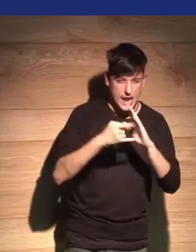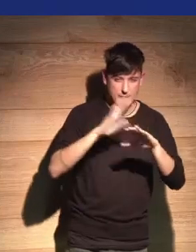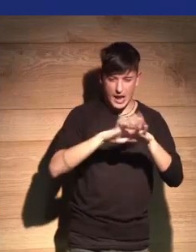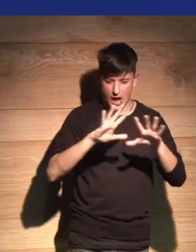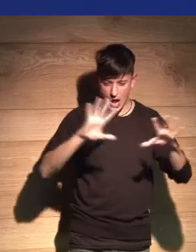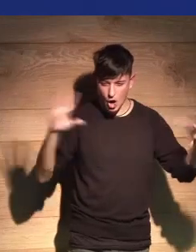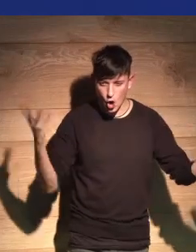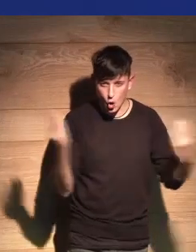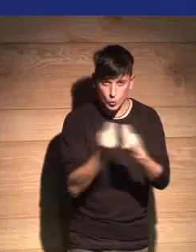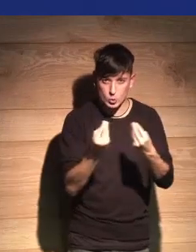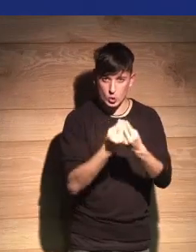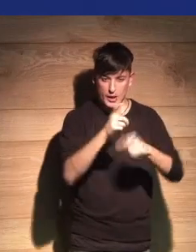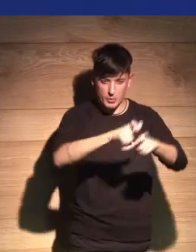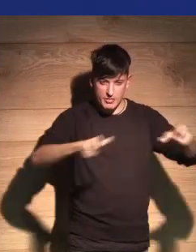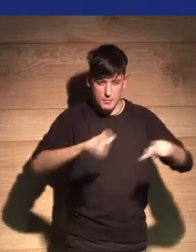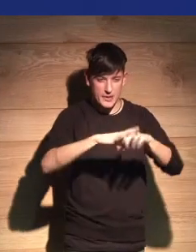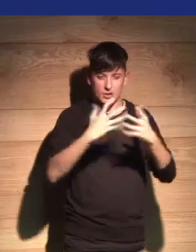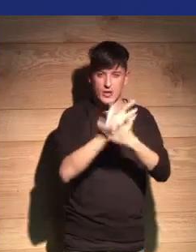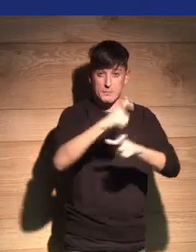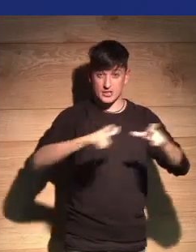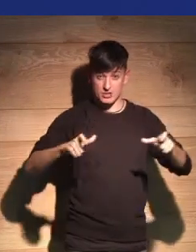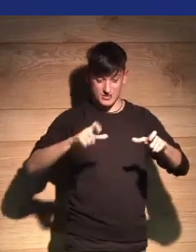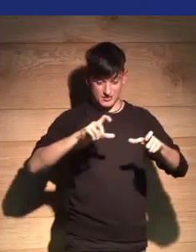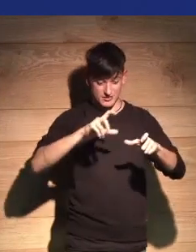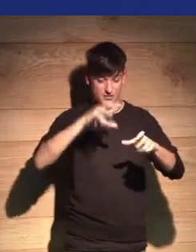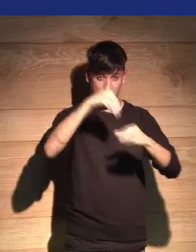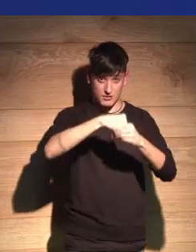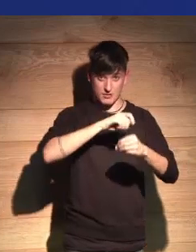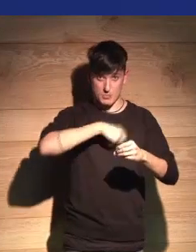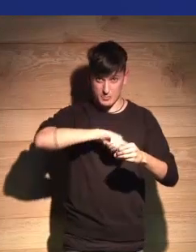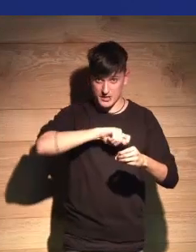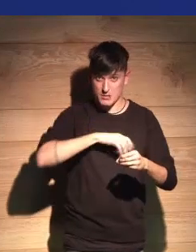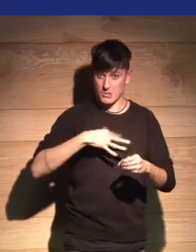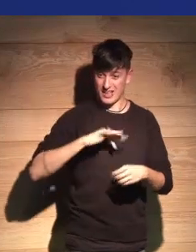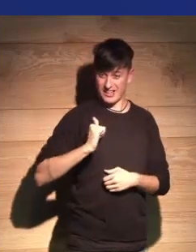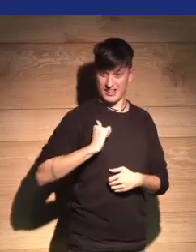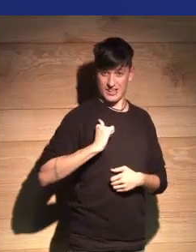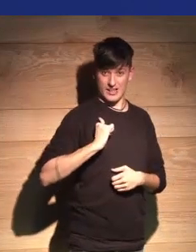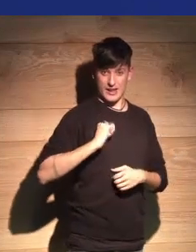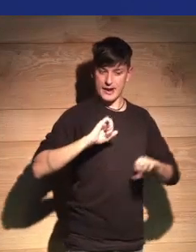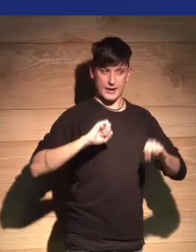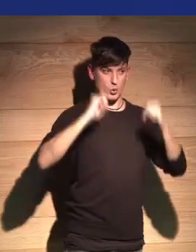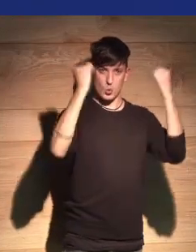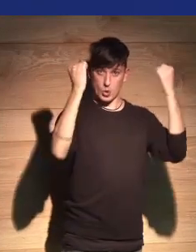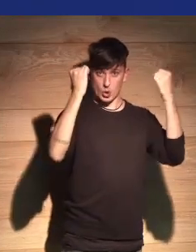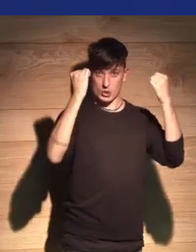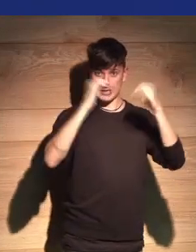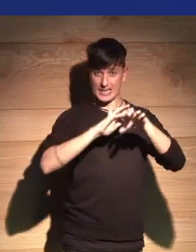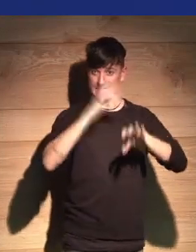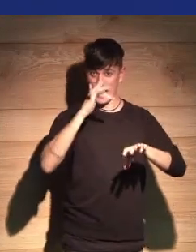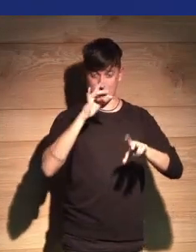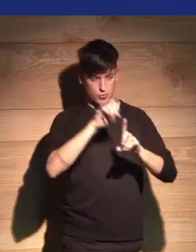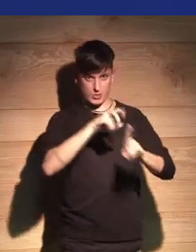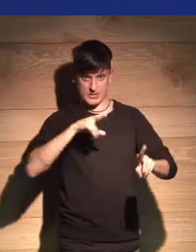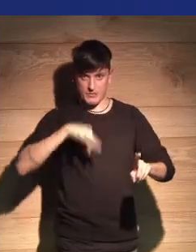digitization plan, so that not only all people in Spain will be able to take advantage of a